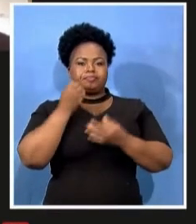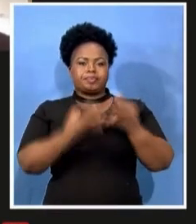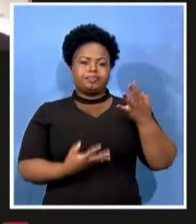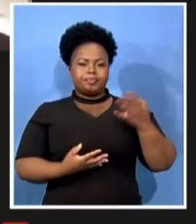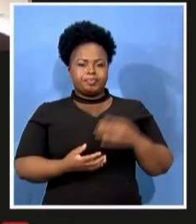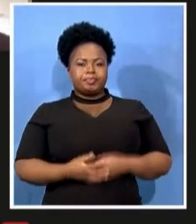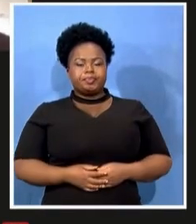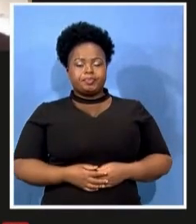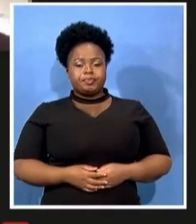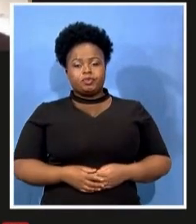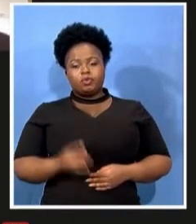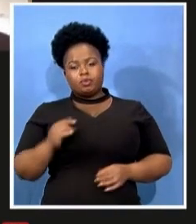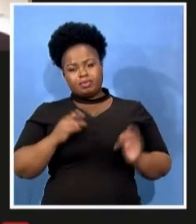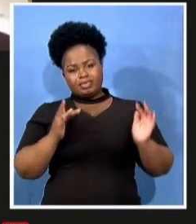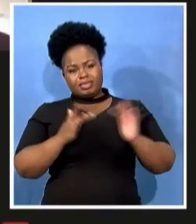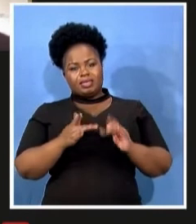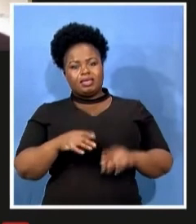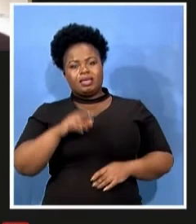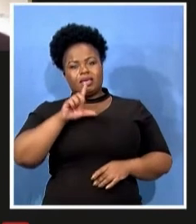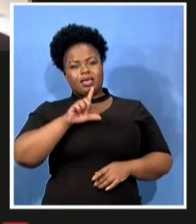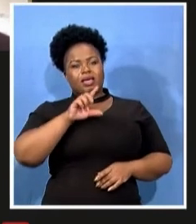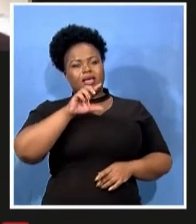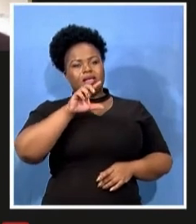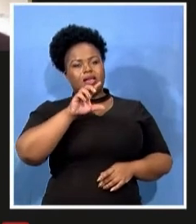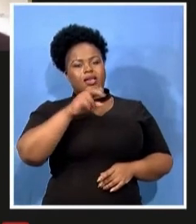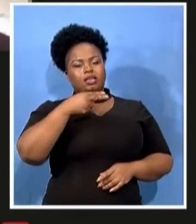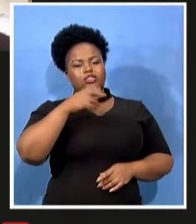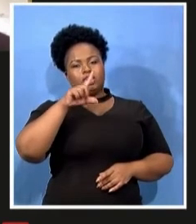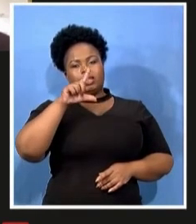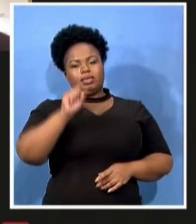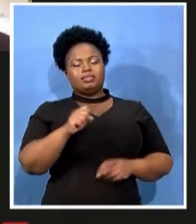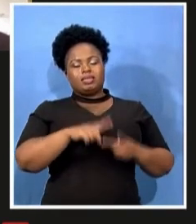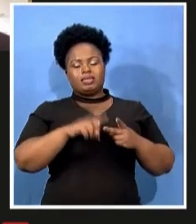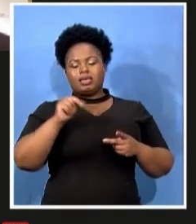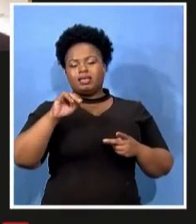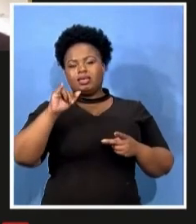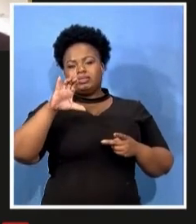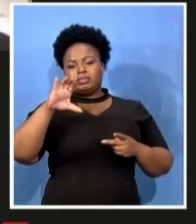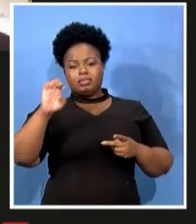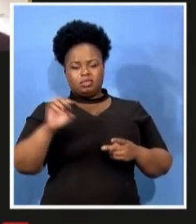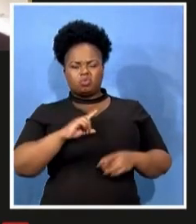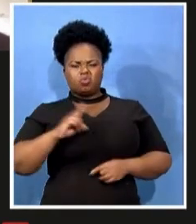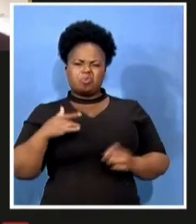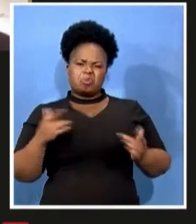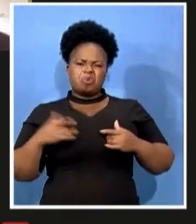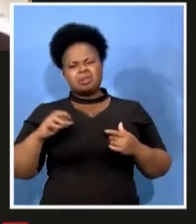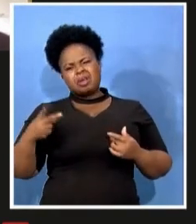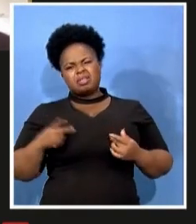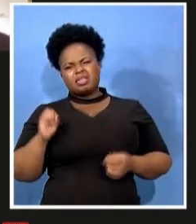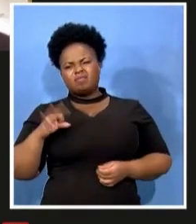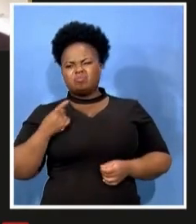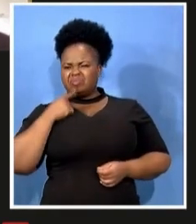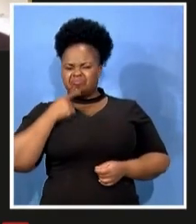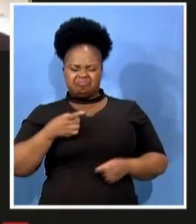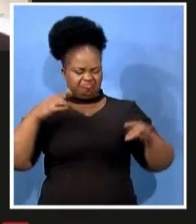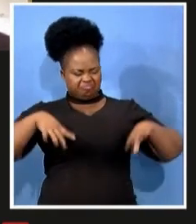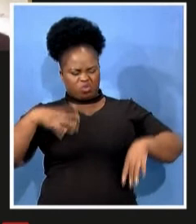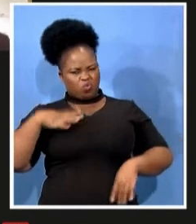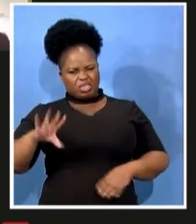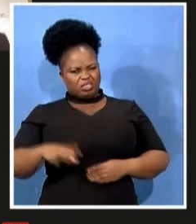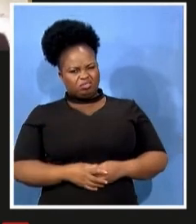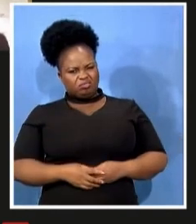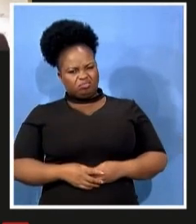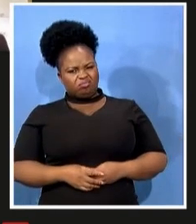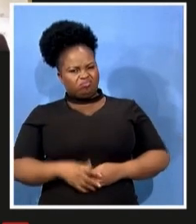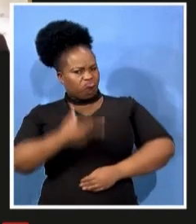and NICD. The issues of consents, for example, if someone says, I don't want the vaccine, if someone has to do the vaccine, they've got to sign